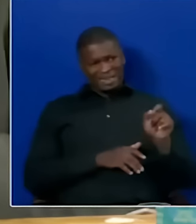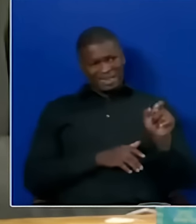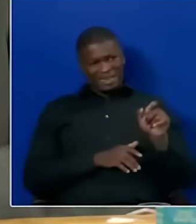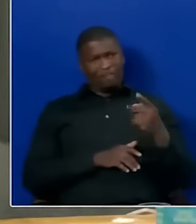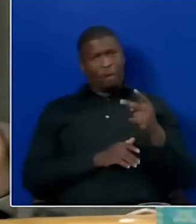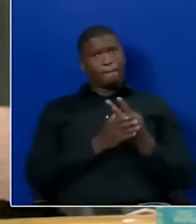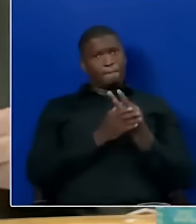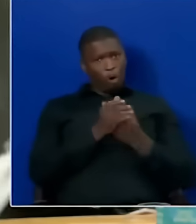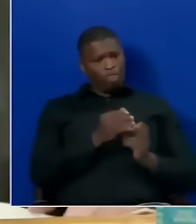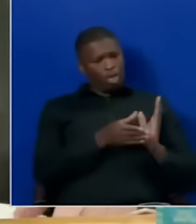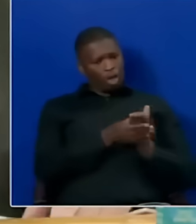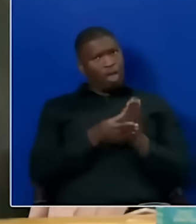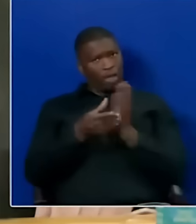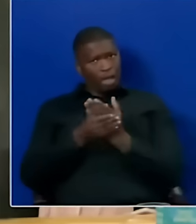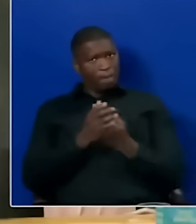on